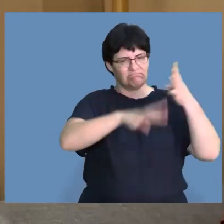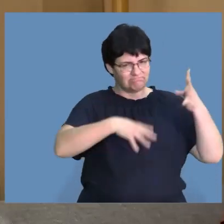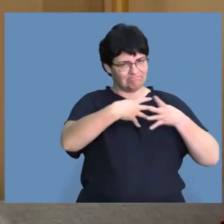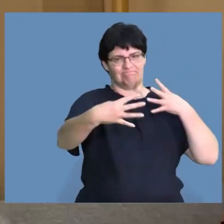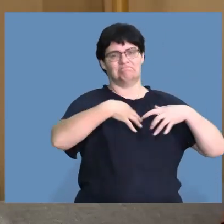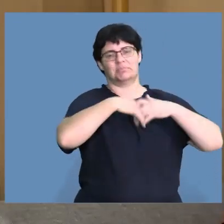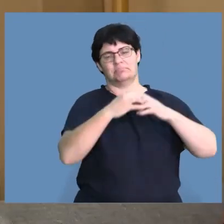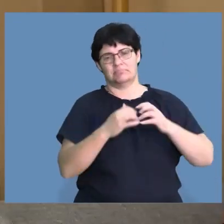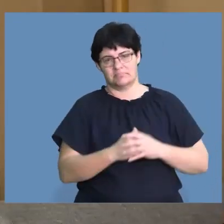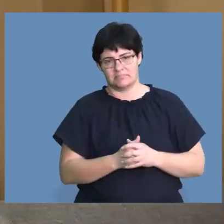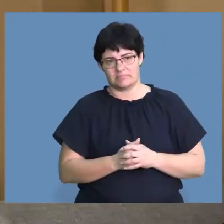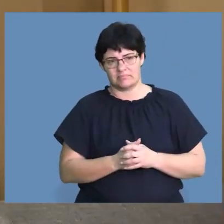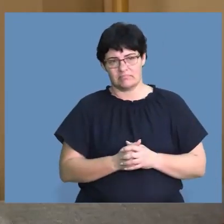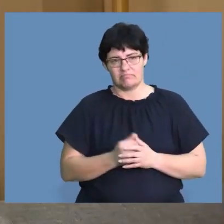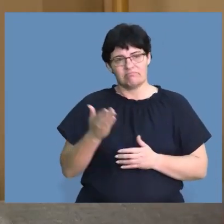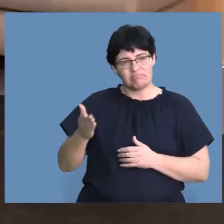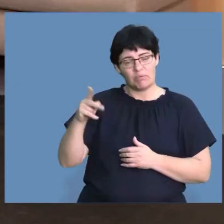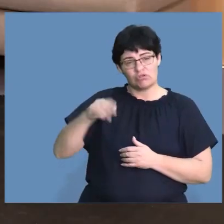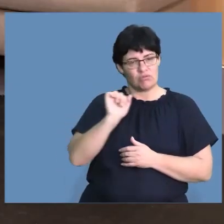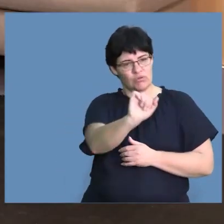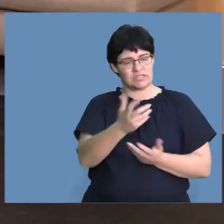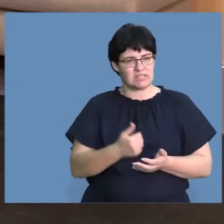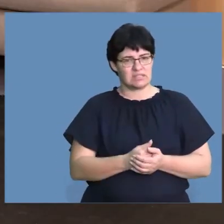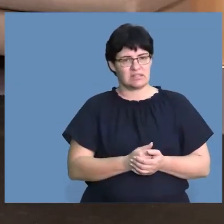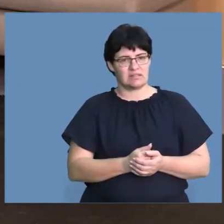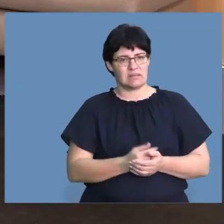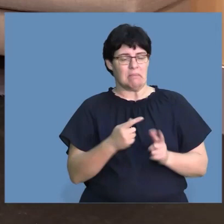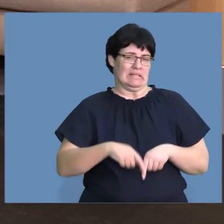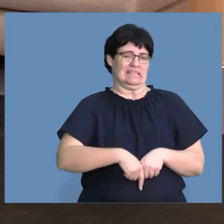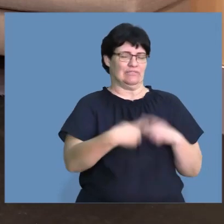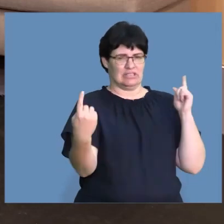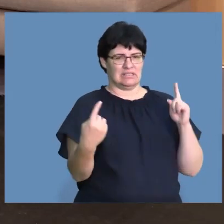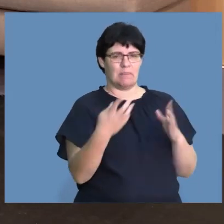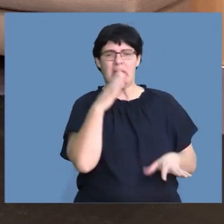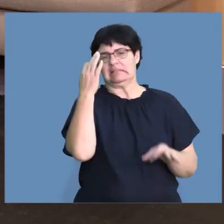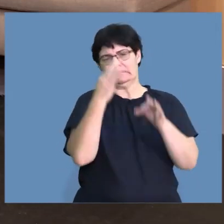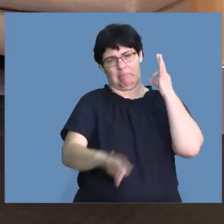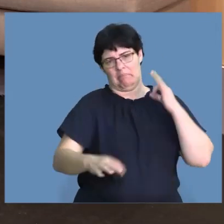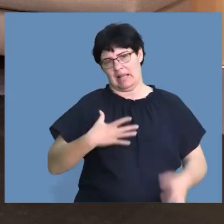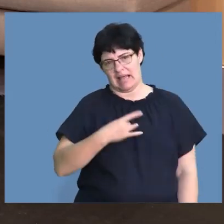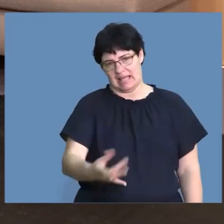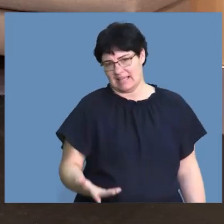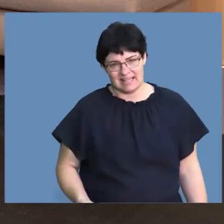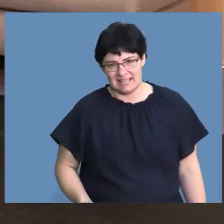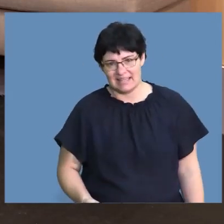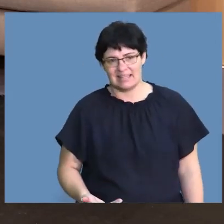with a study timetable. Pretty show us yours. Well, mine's a bit different because I like